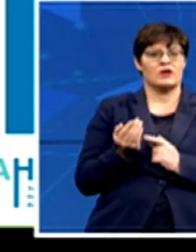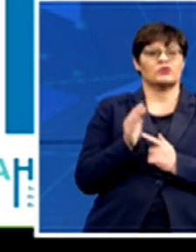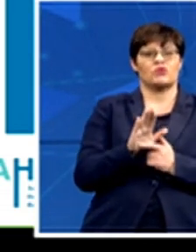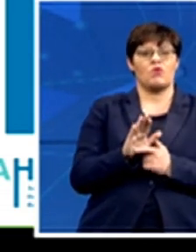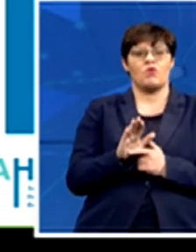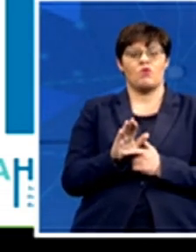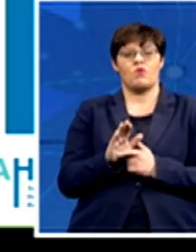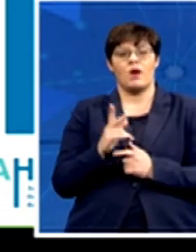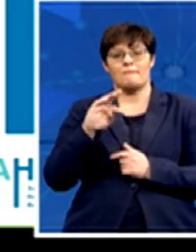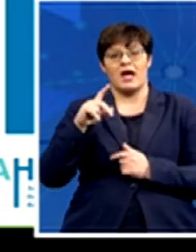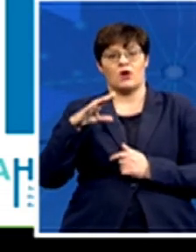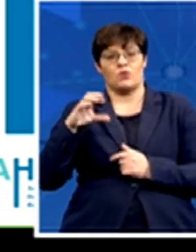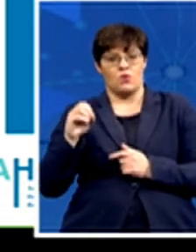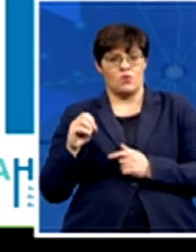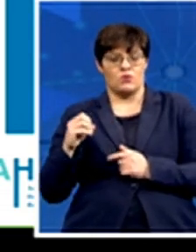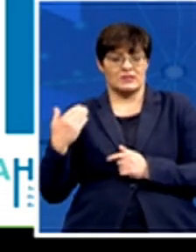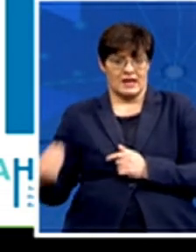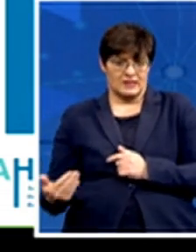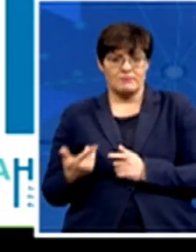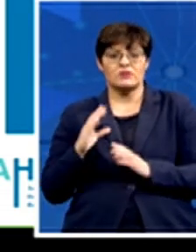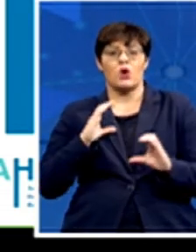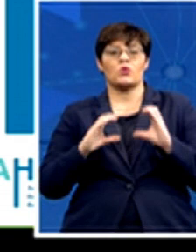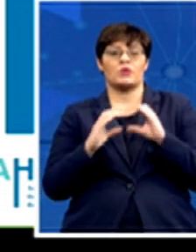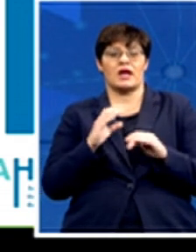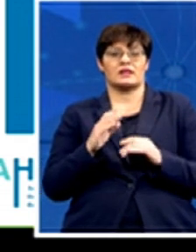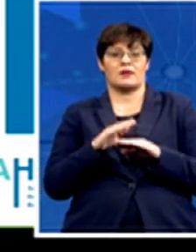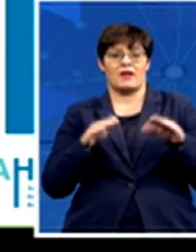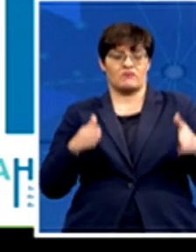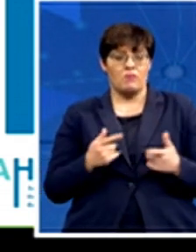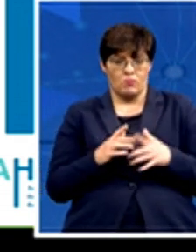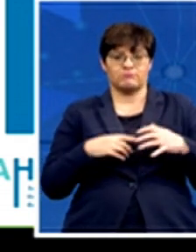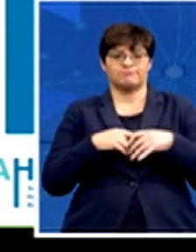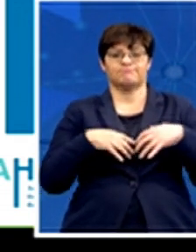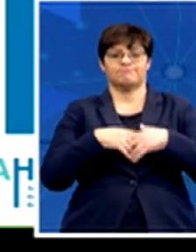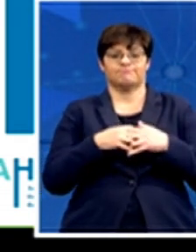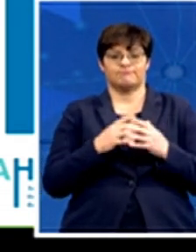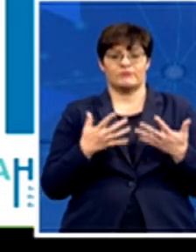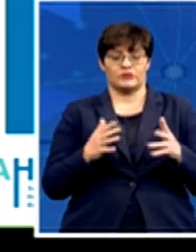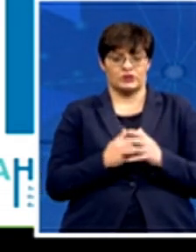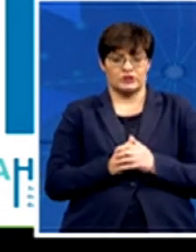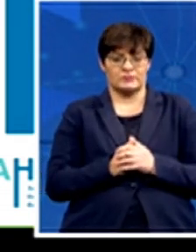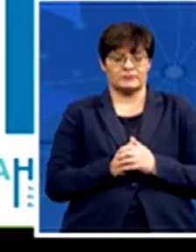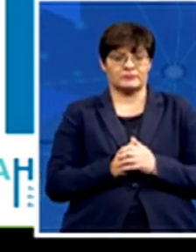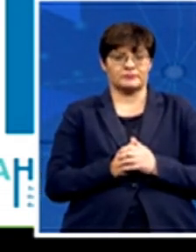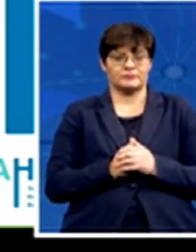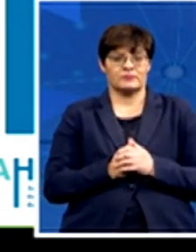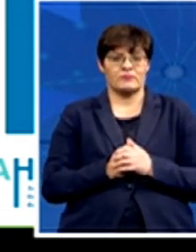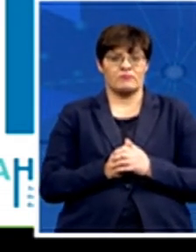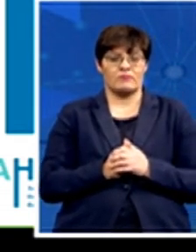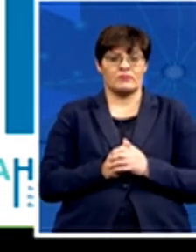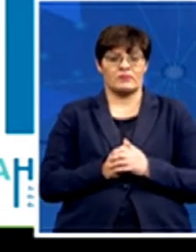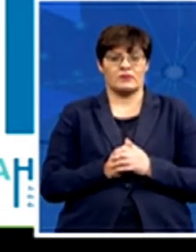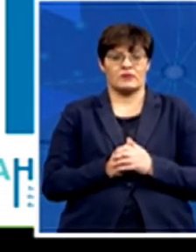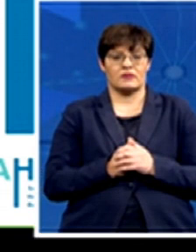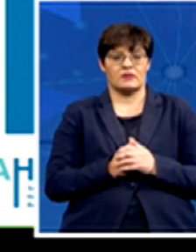is a communication platform that we have developed. And then lastly, I would like to show